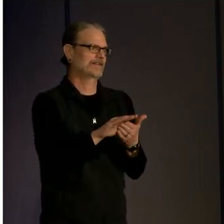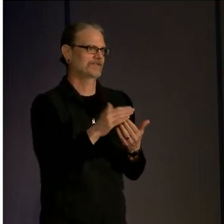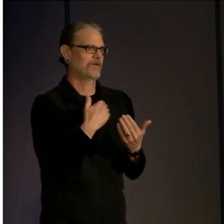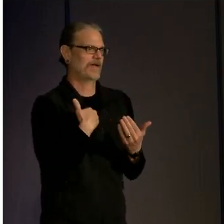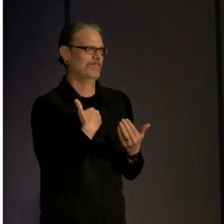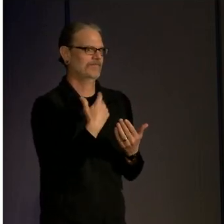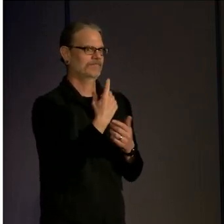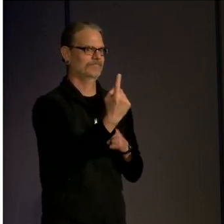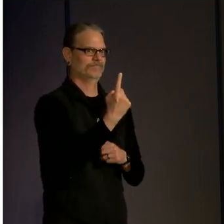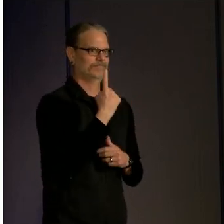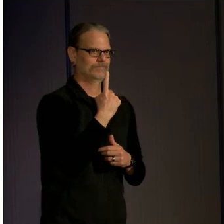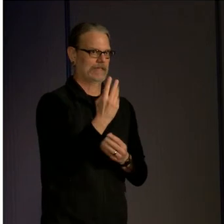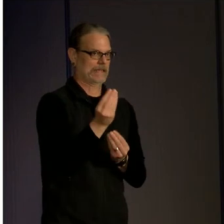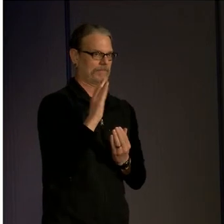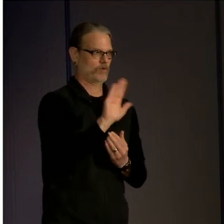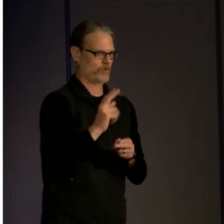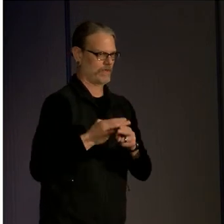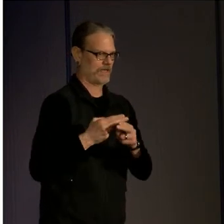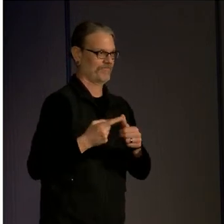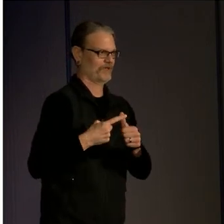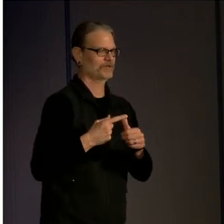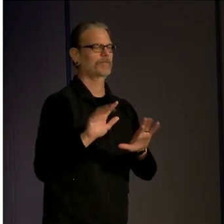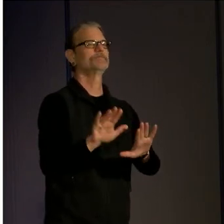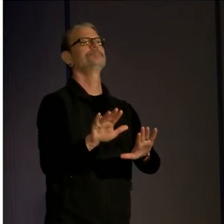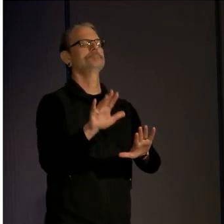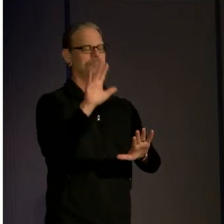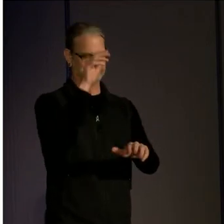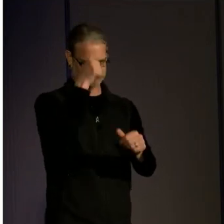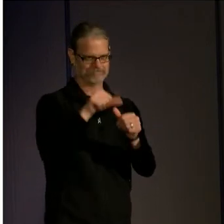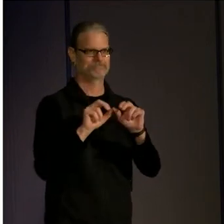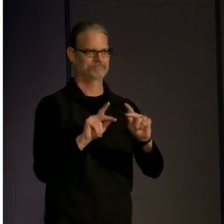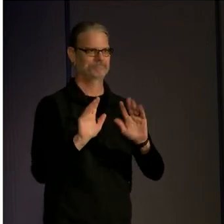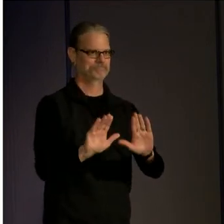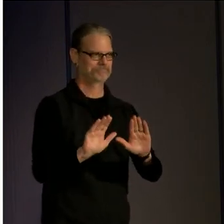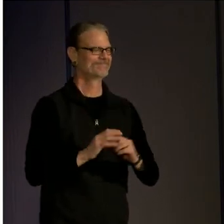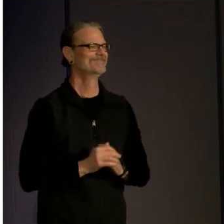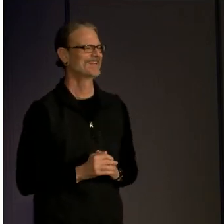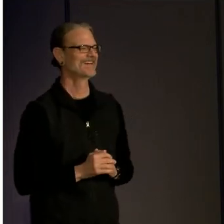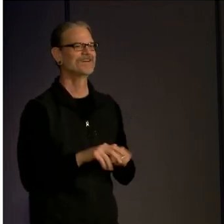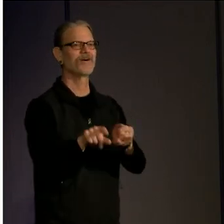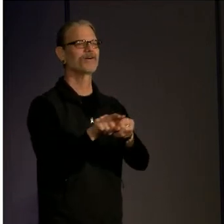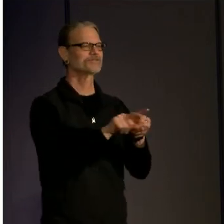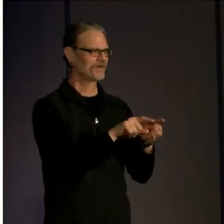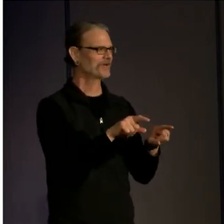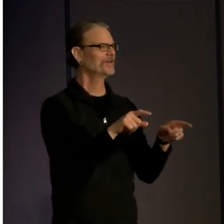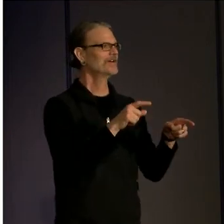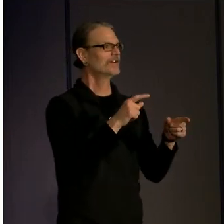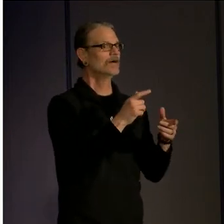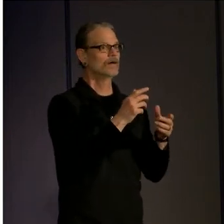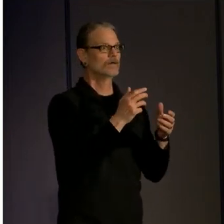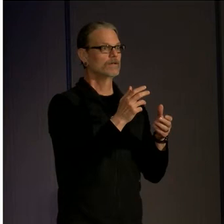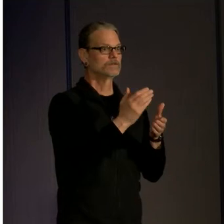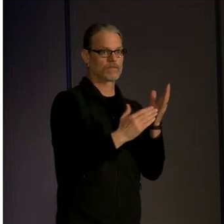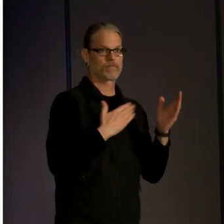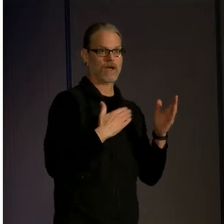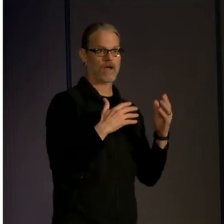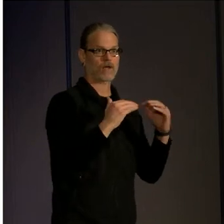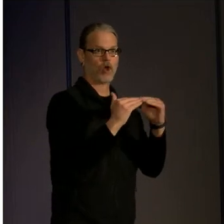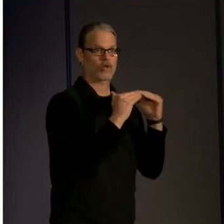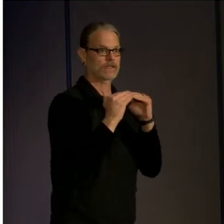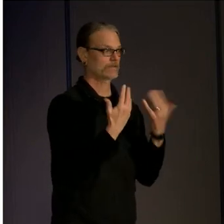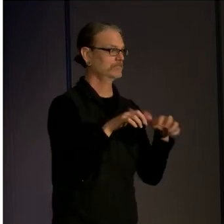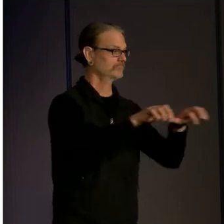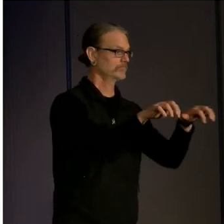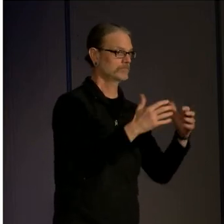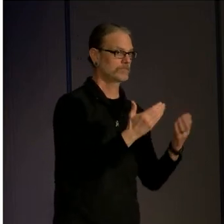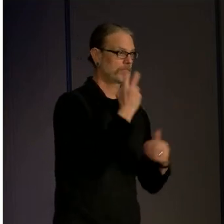I'll also say a pro tip, and I think my fellow colleagues in the audience who are blind would appreciate this too. You know, the one thing